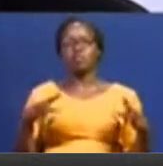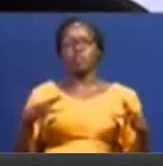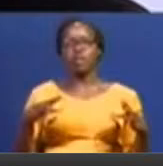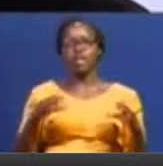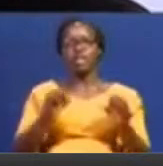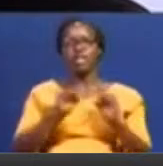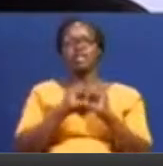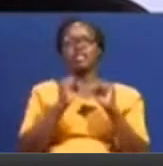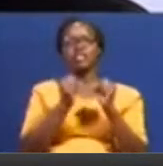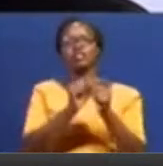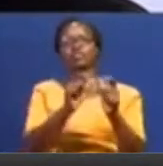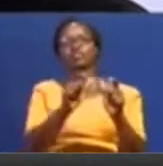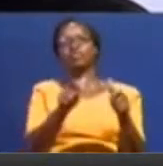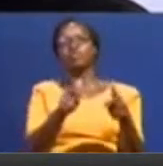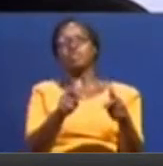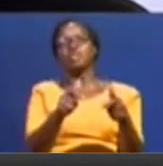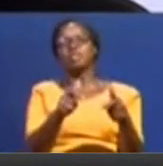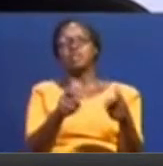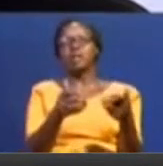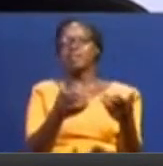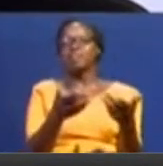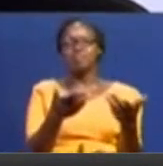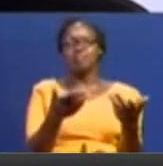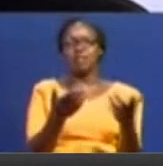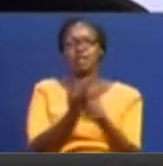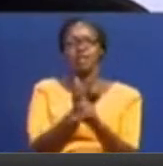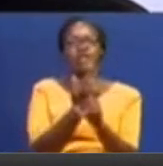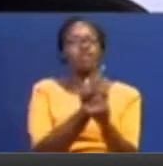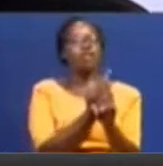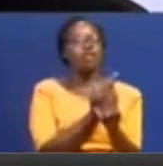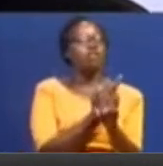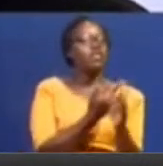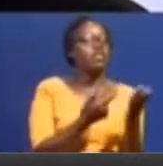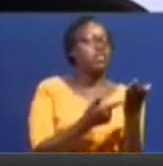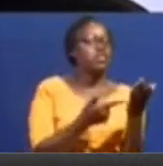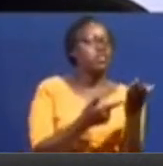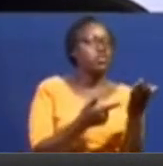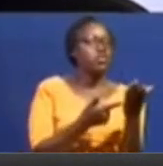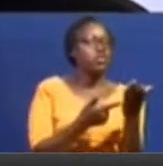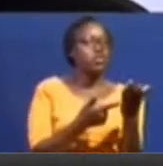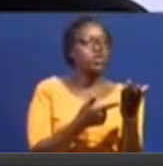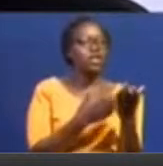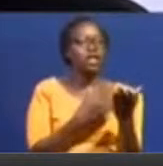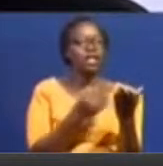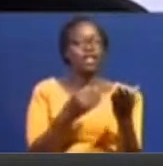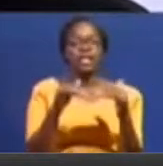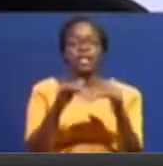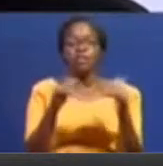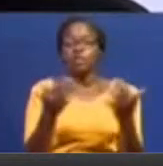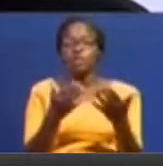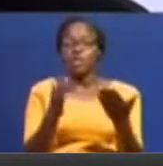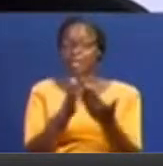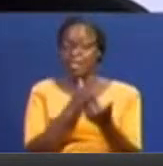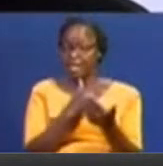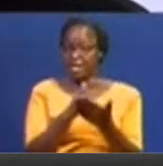the social media spaces, in various technological and those spaces that they could share. What do you